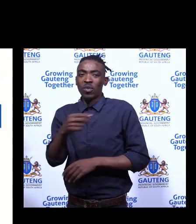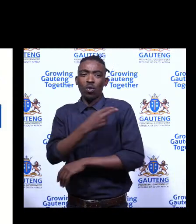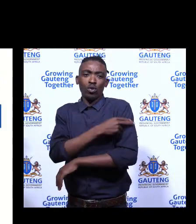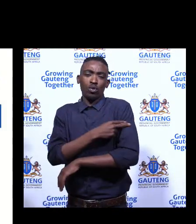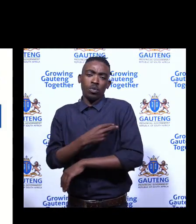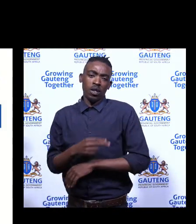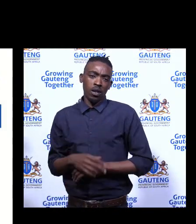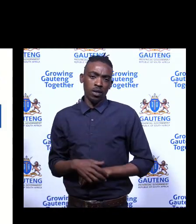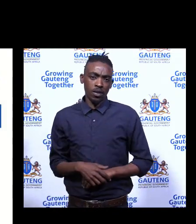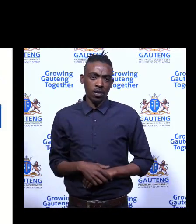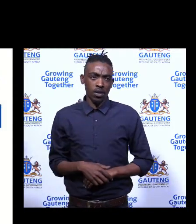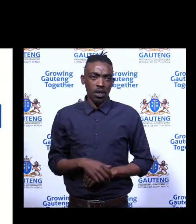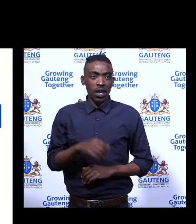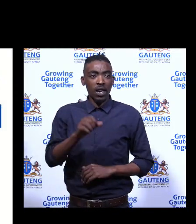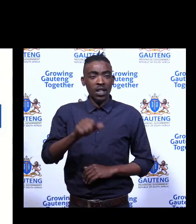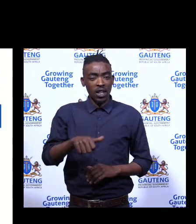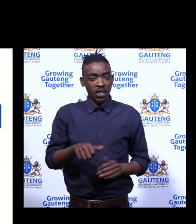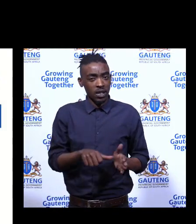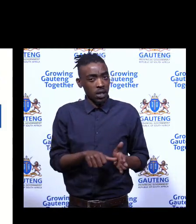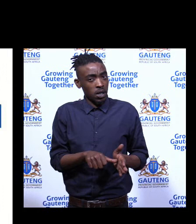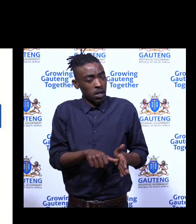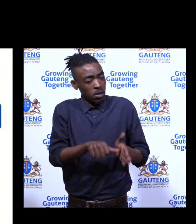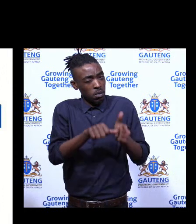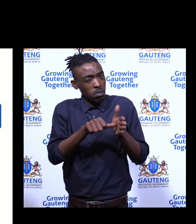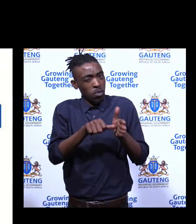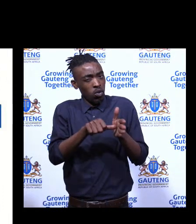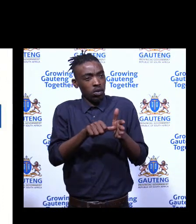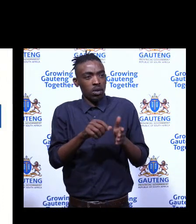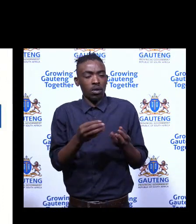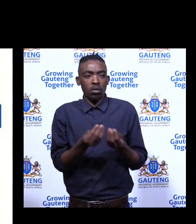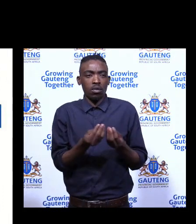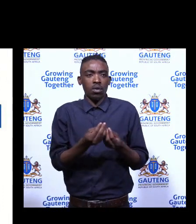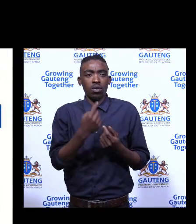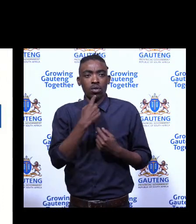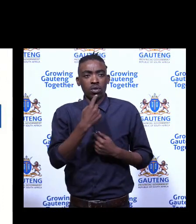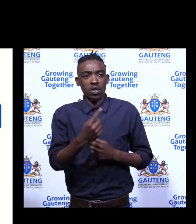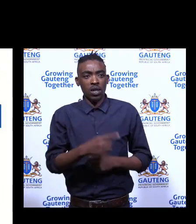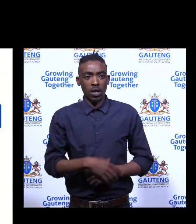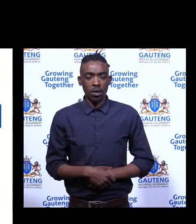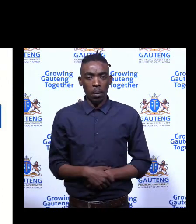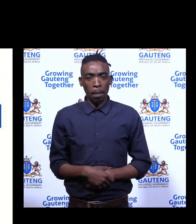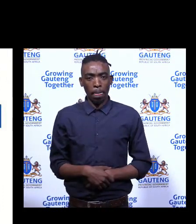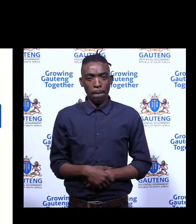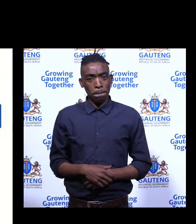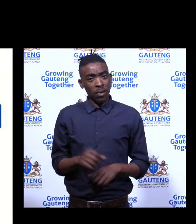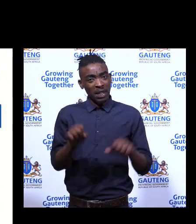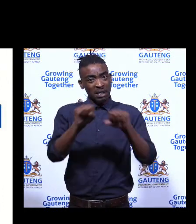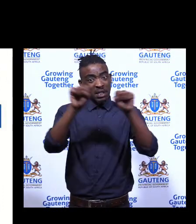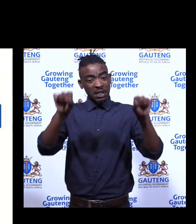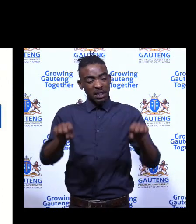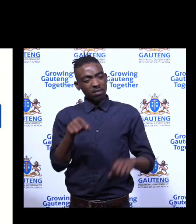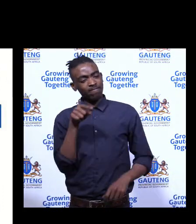with that, an important, robust up referral and down referrals system is important. Once